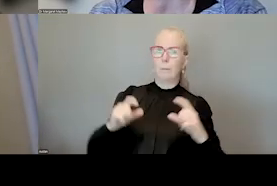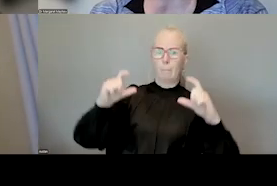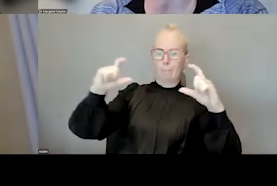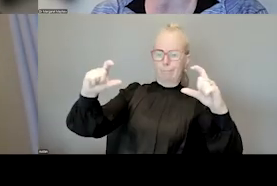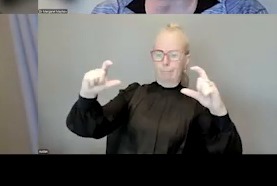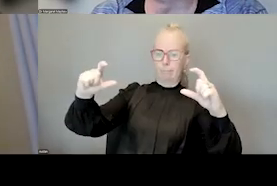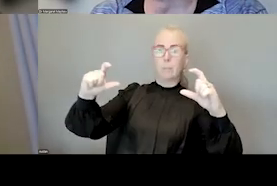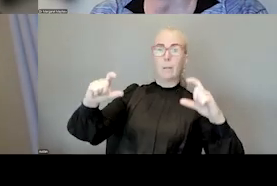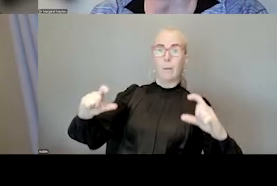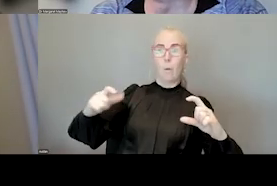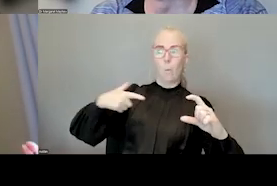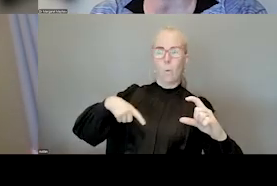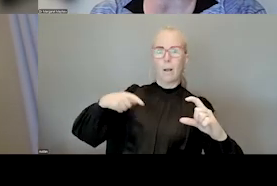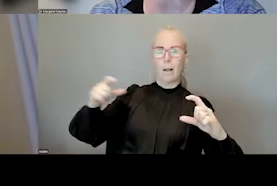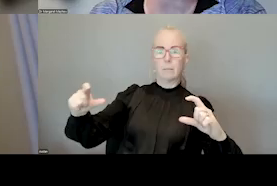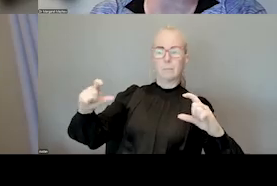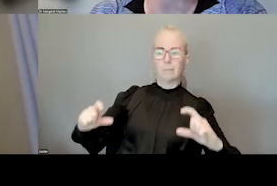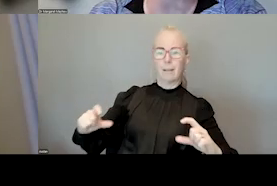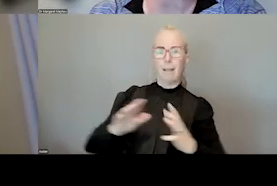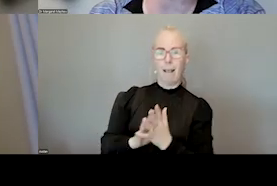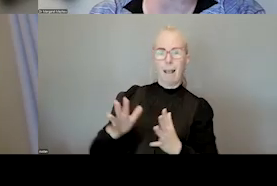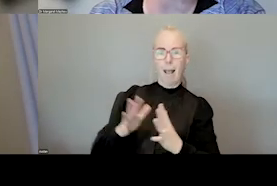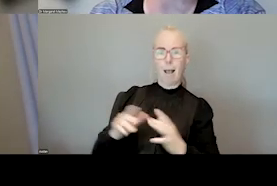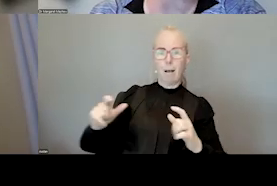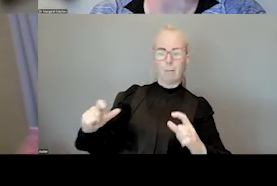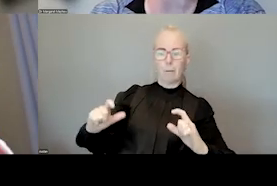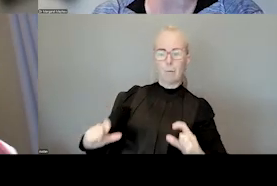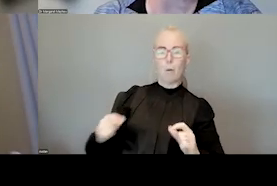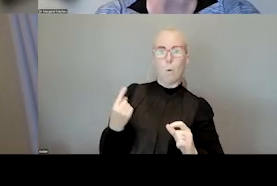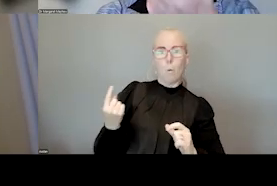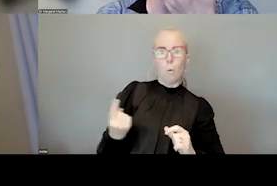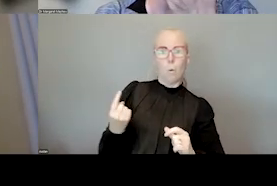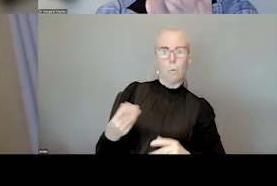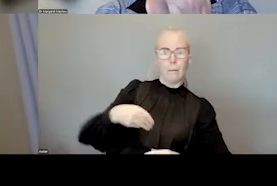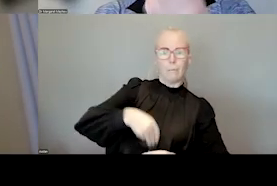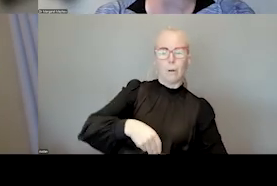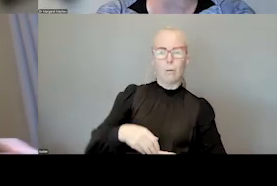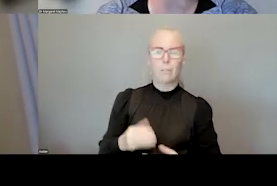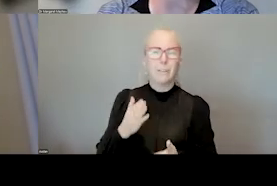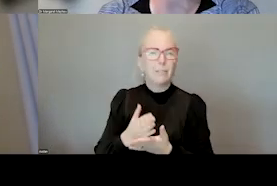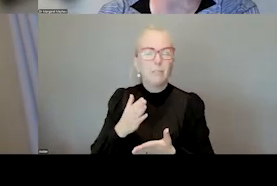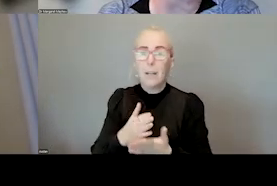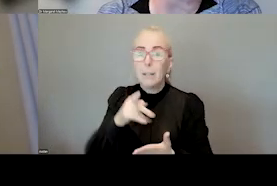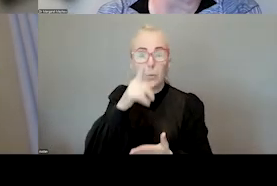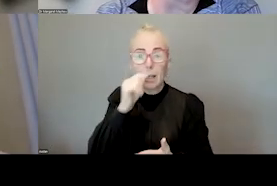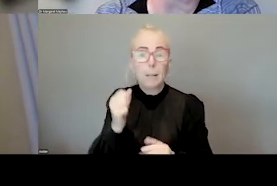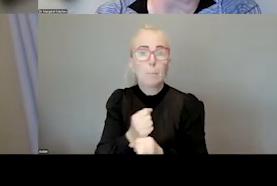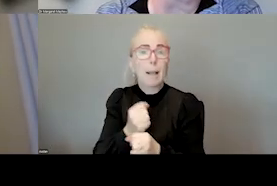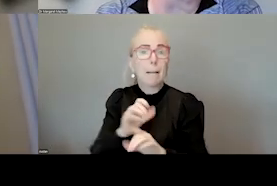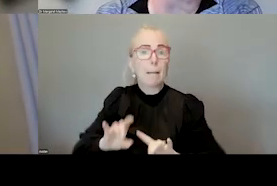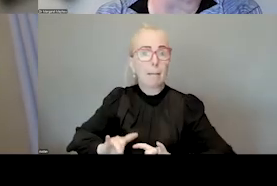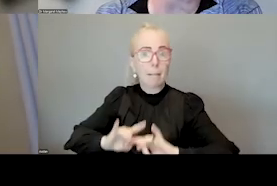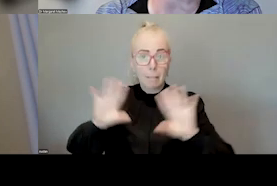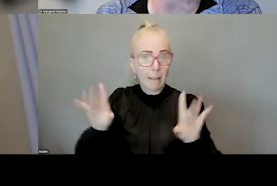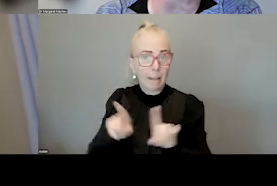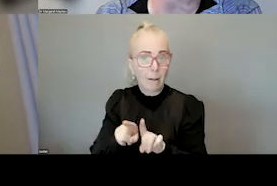paragraph. How, paragraph. Who. Like you can just make it basic, clear, because that's just the information and it keeps you on